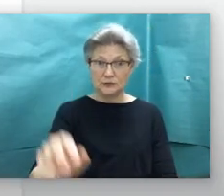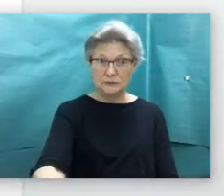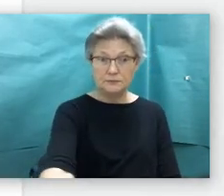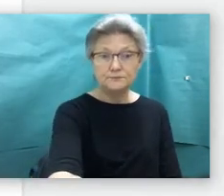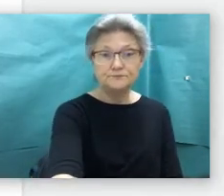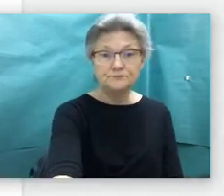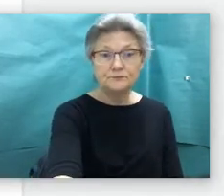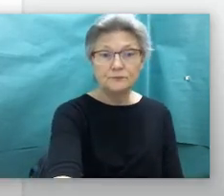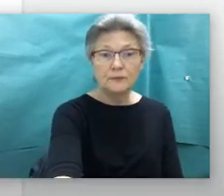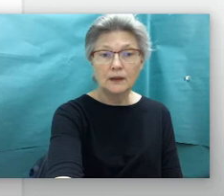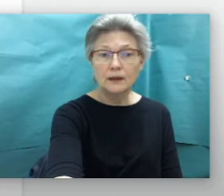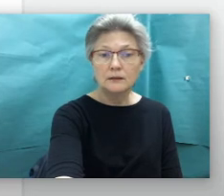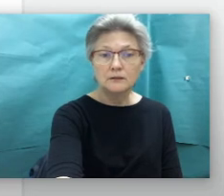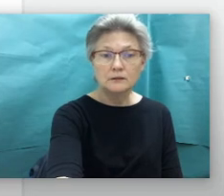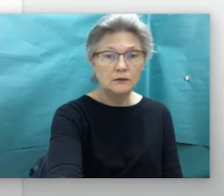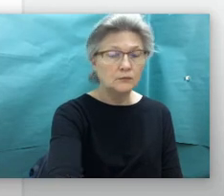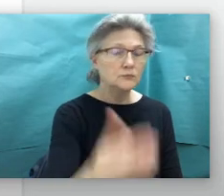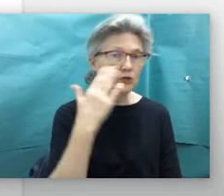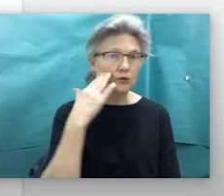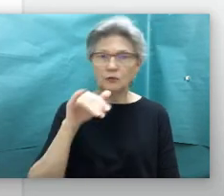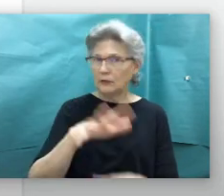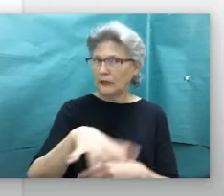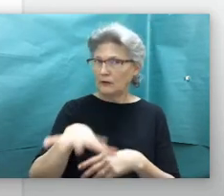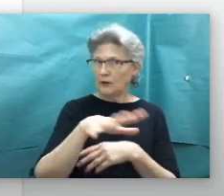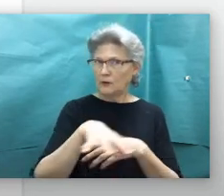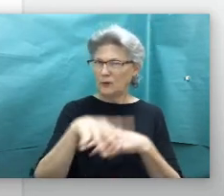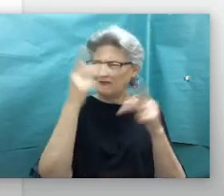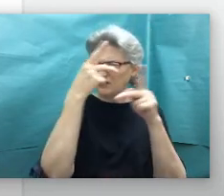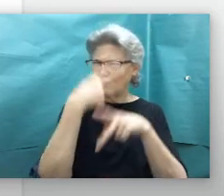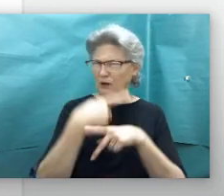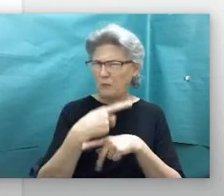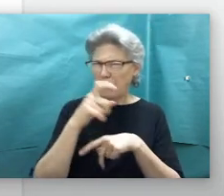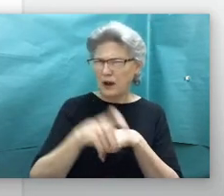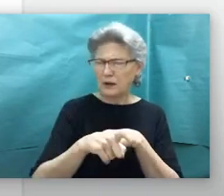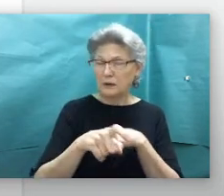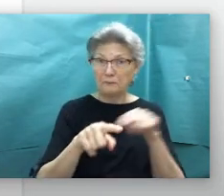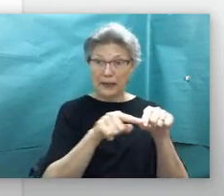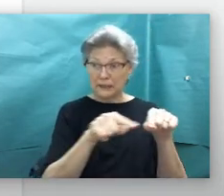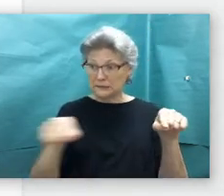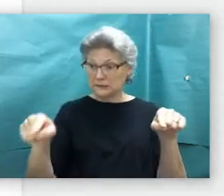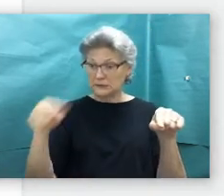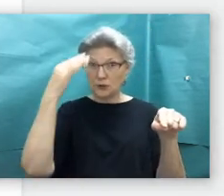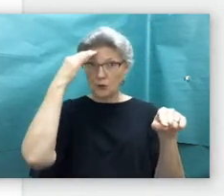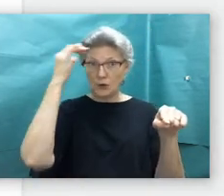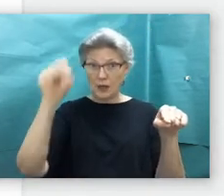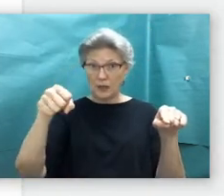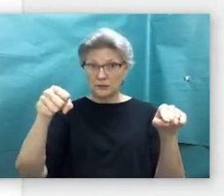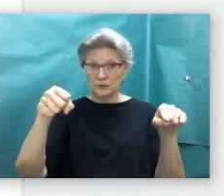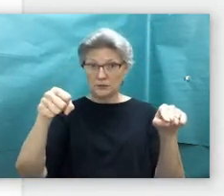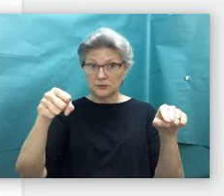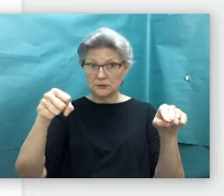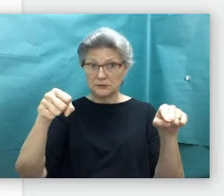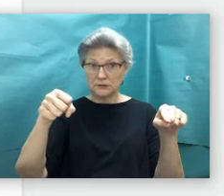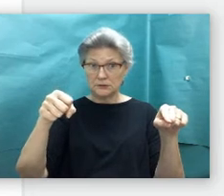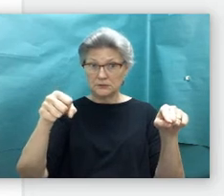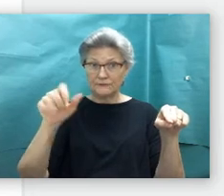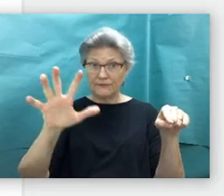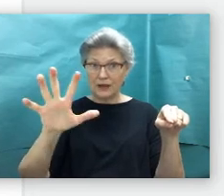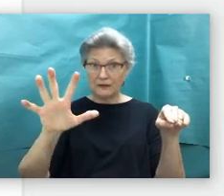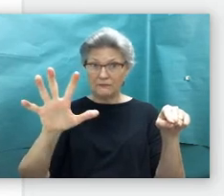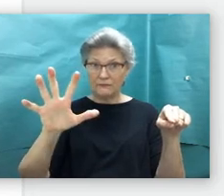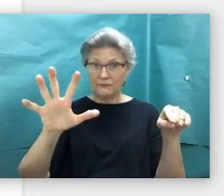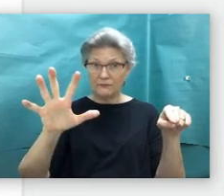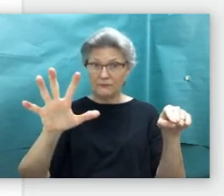area? Nope, that's what we're solving for. Do we know our base? We do, and that is